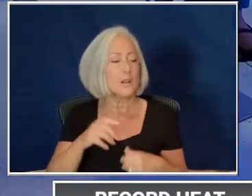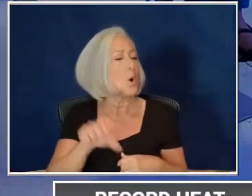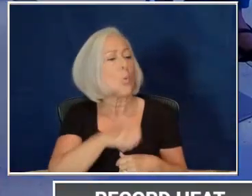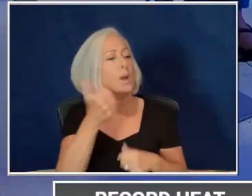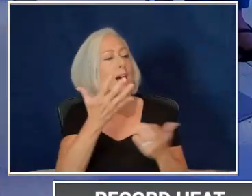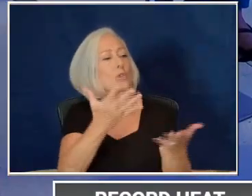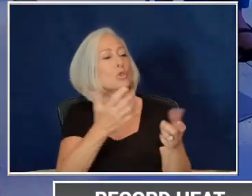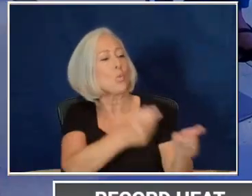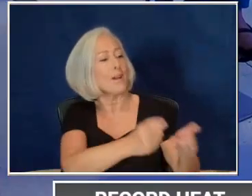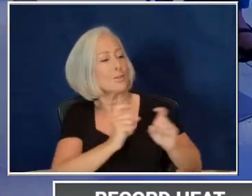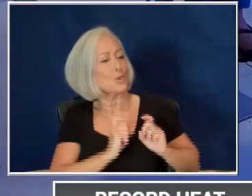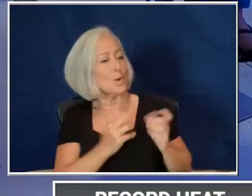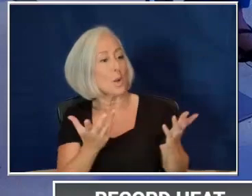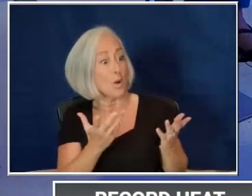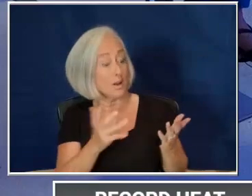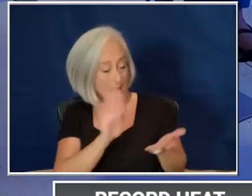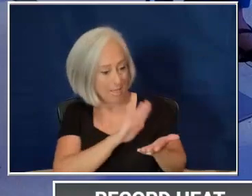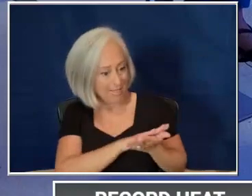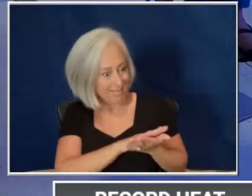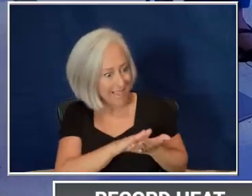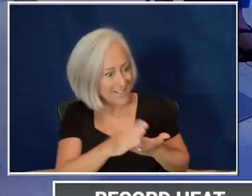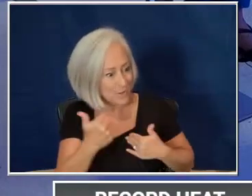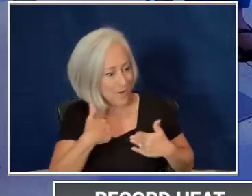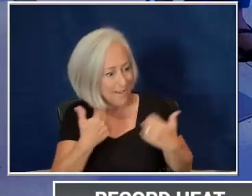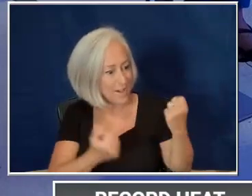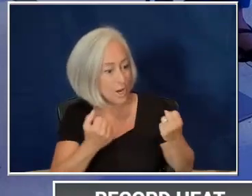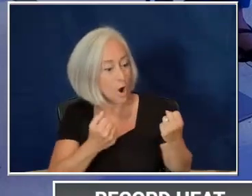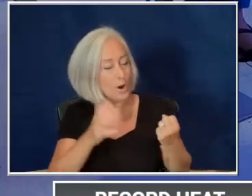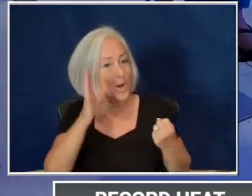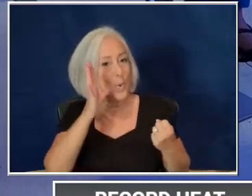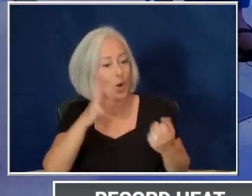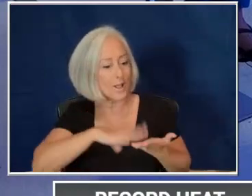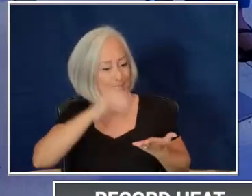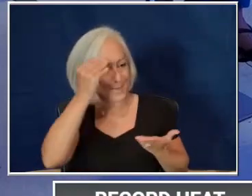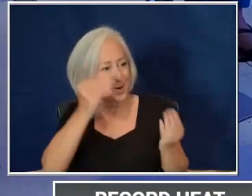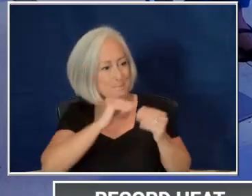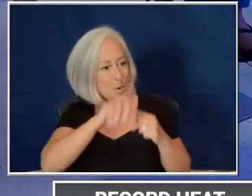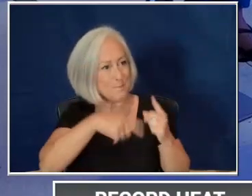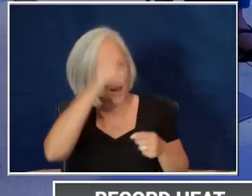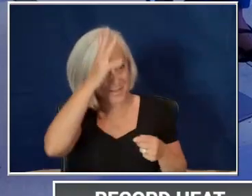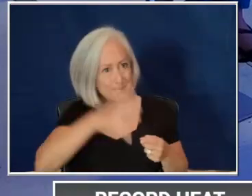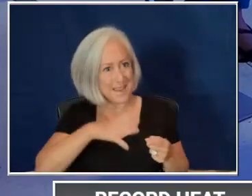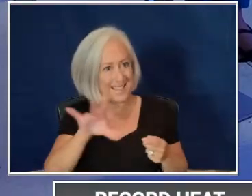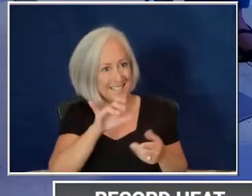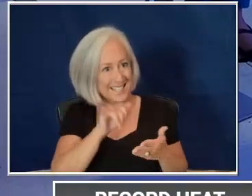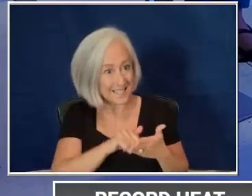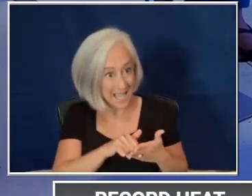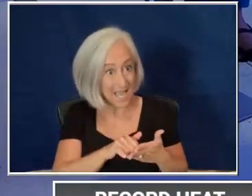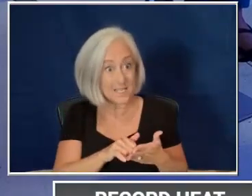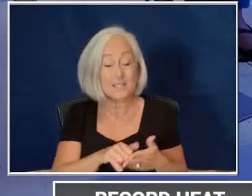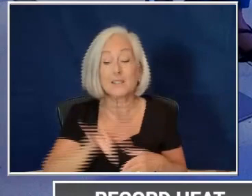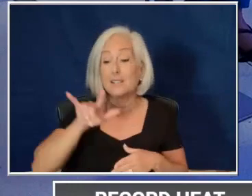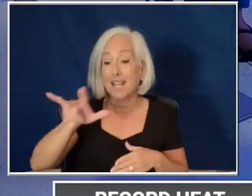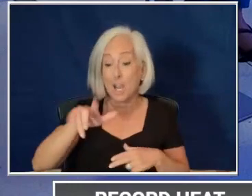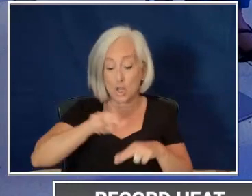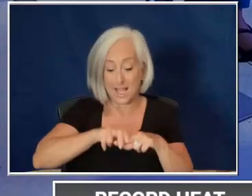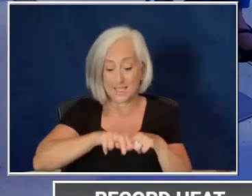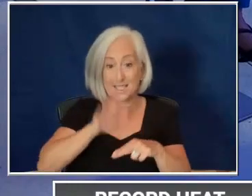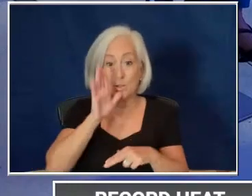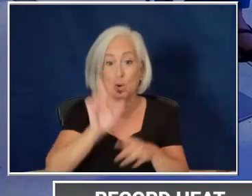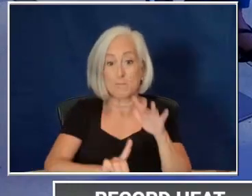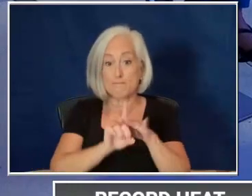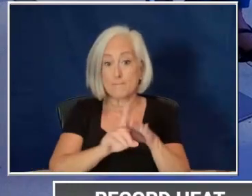car is certainly nice, but we're going to hear more about the guy who did it. But anything else that you're going to have the airline seats coming shortly? Yes. Car, anything else